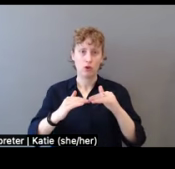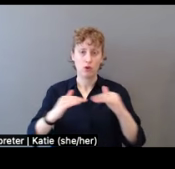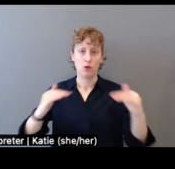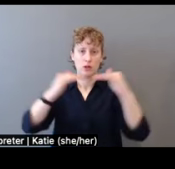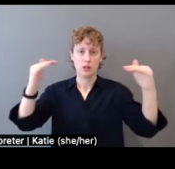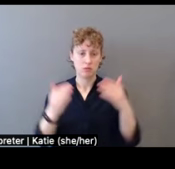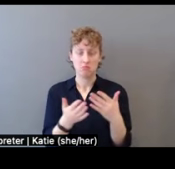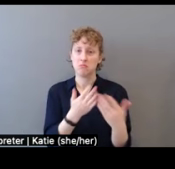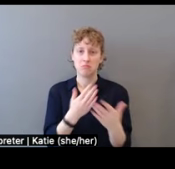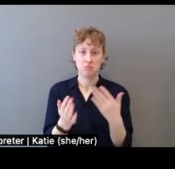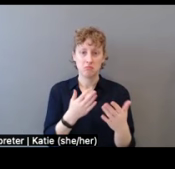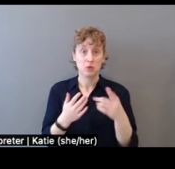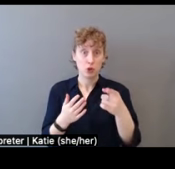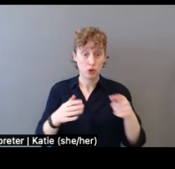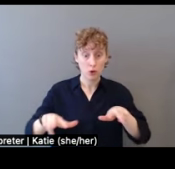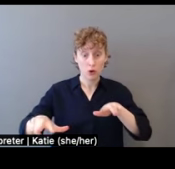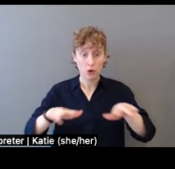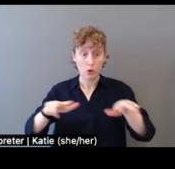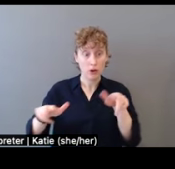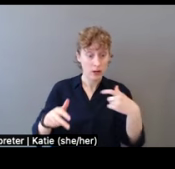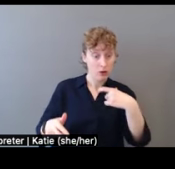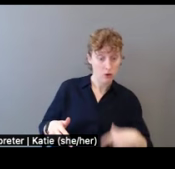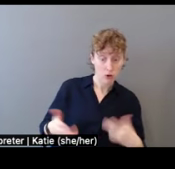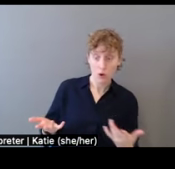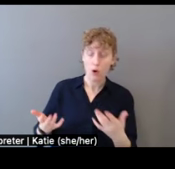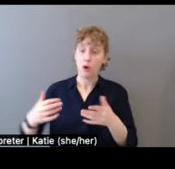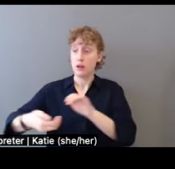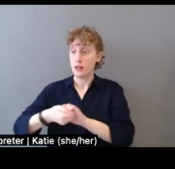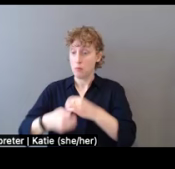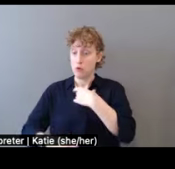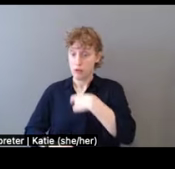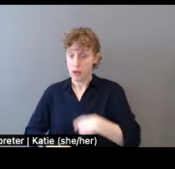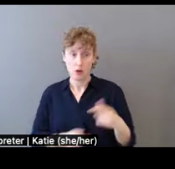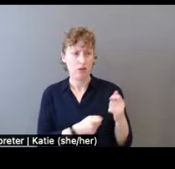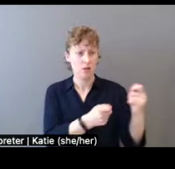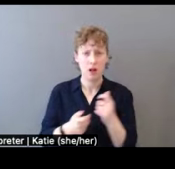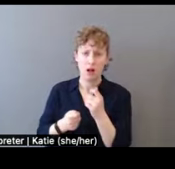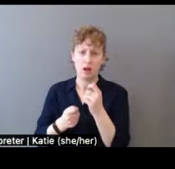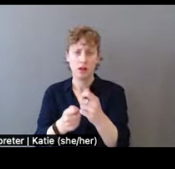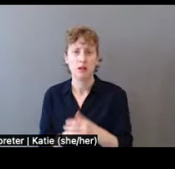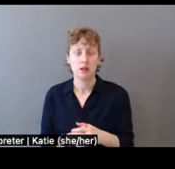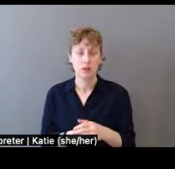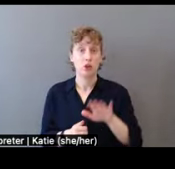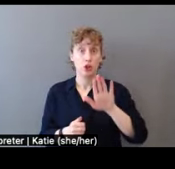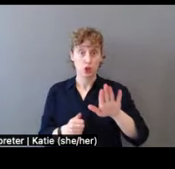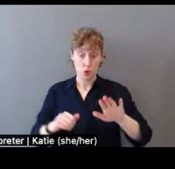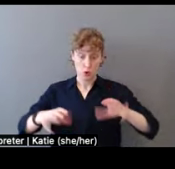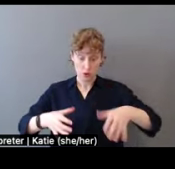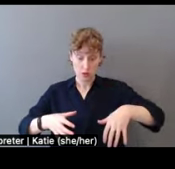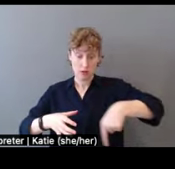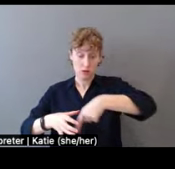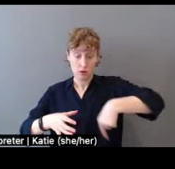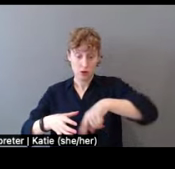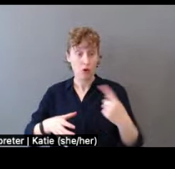as a coordinator or a collaborator. So within your consortium, 1 organization will take the role of